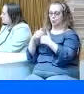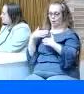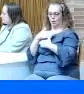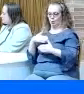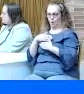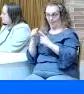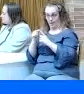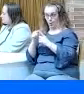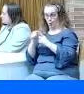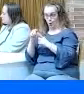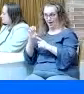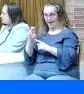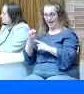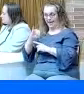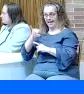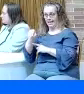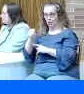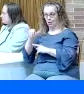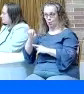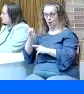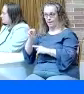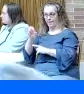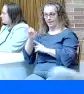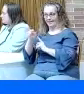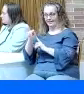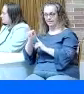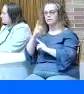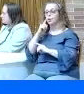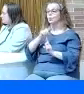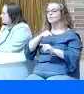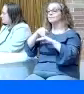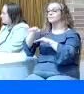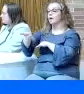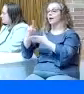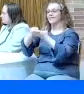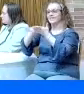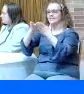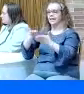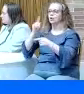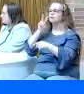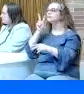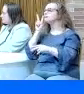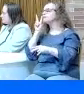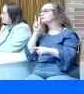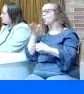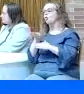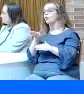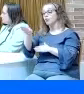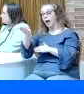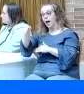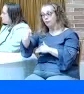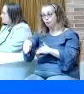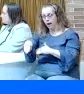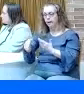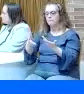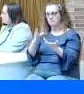important uh you know we see these ramp cases we'll send investigators out to do a site visit and you know the landlord will say well there's a ramp there